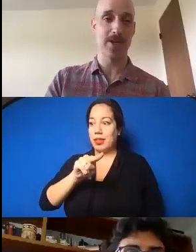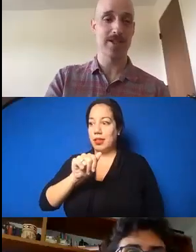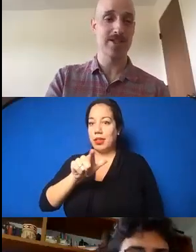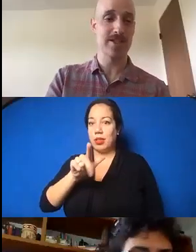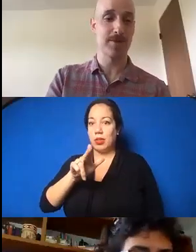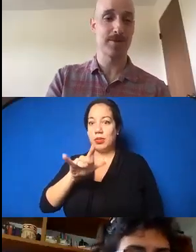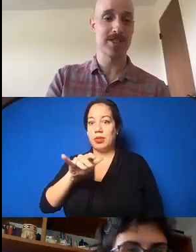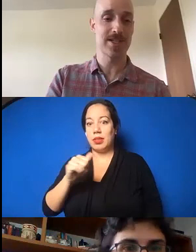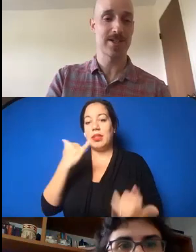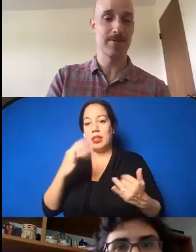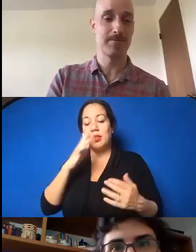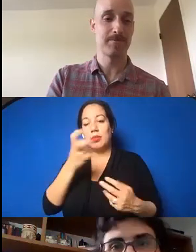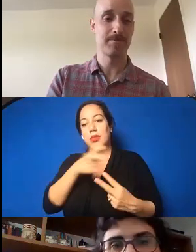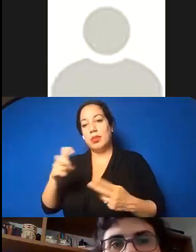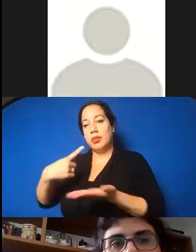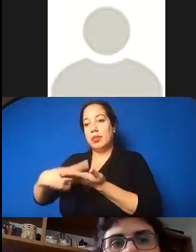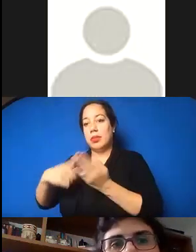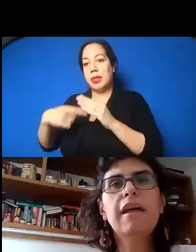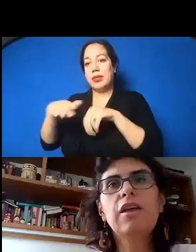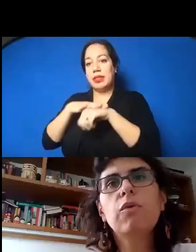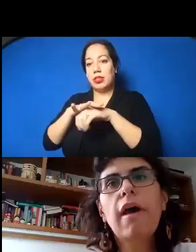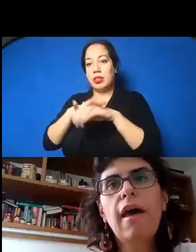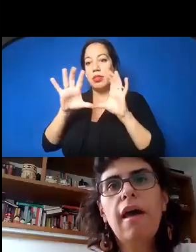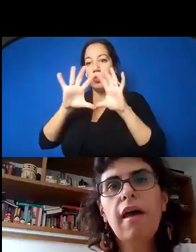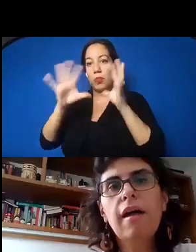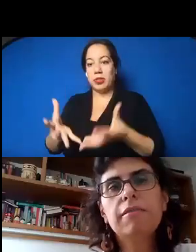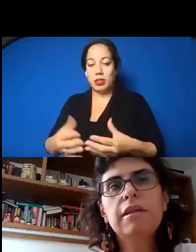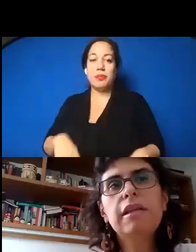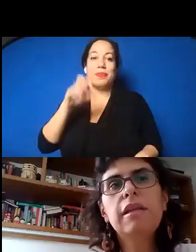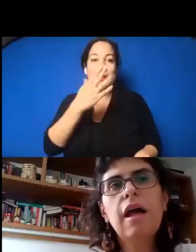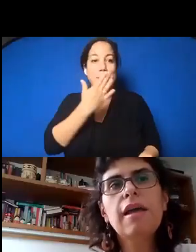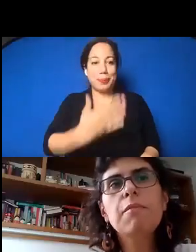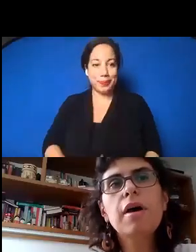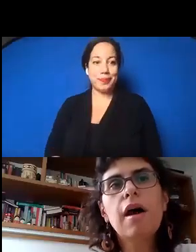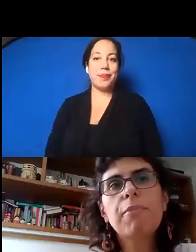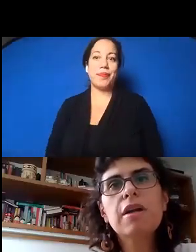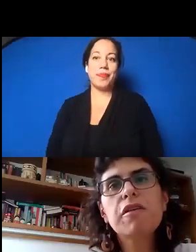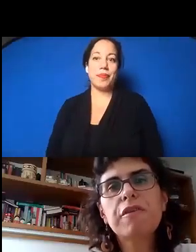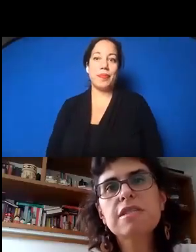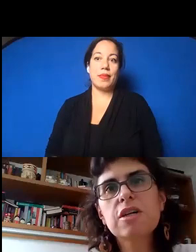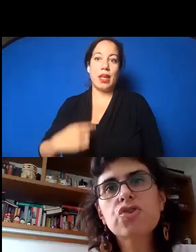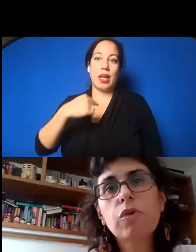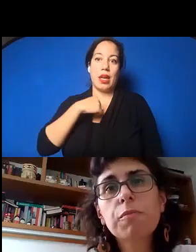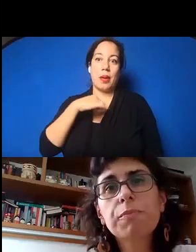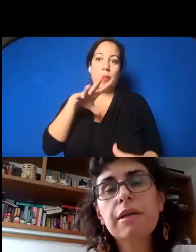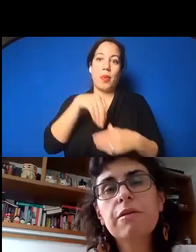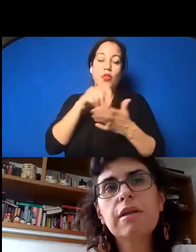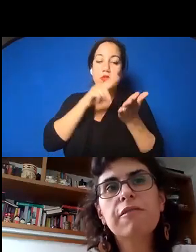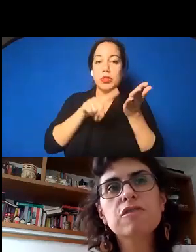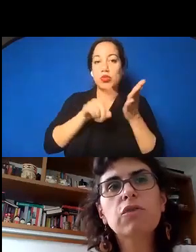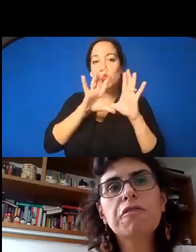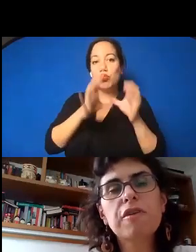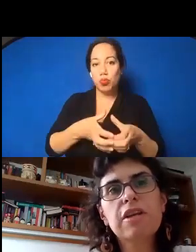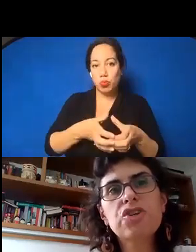about indigenous mobilization. Thank you. I am a part of a research group